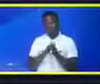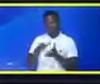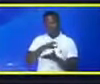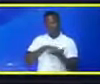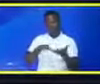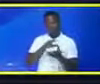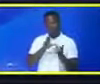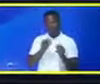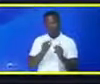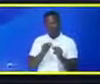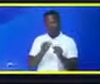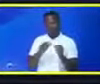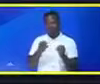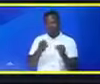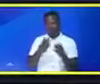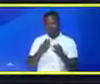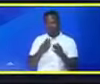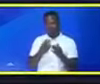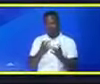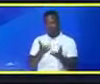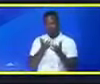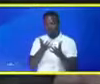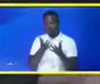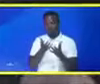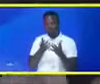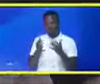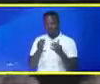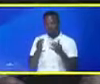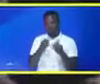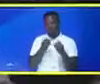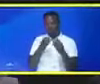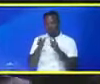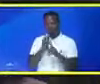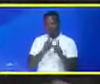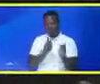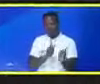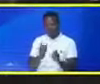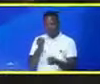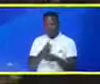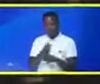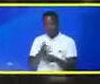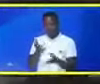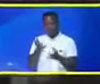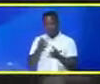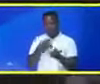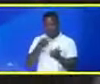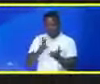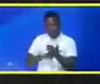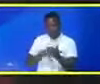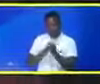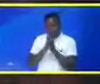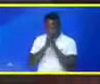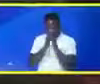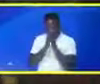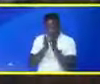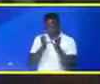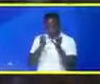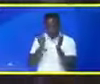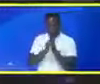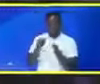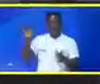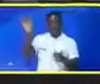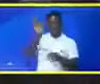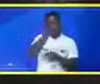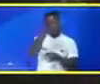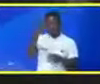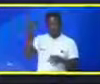How many of you have your request? I want you to wave it. Let me see you wave your request. Thank you. Now, may I please